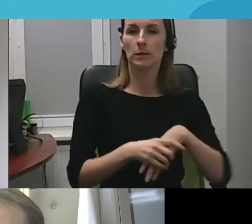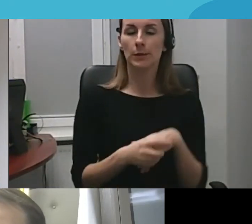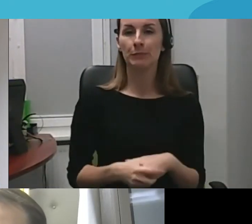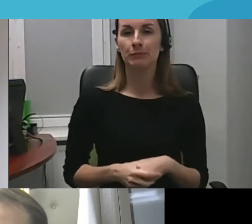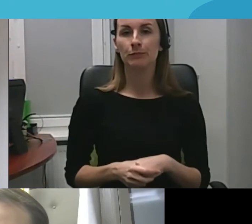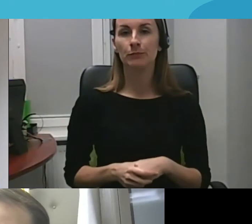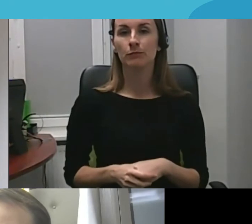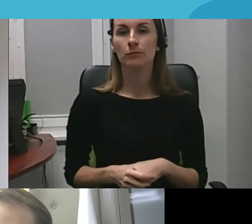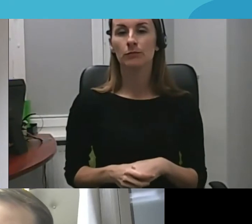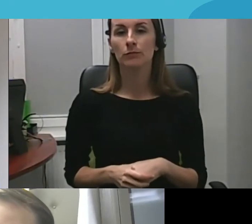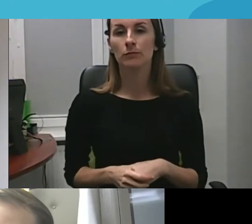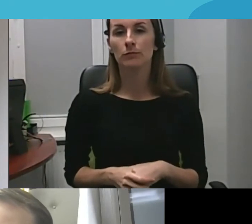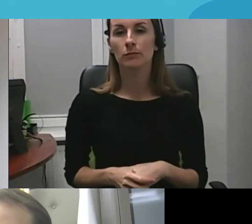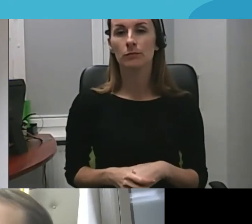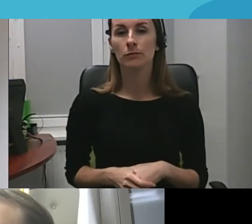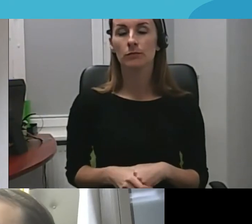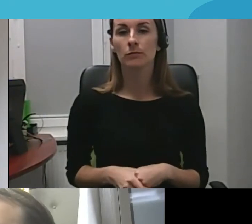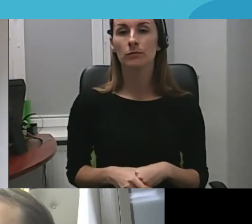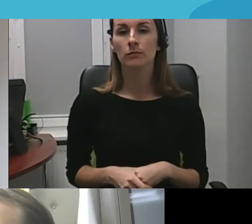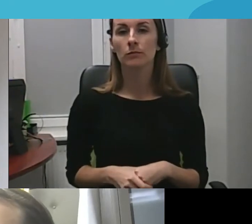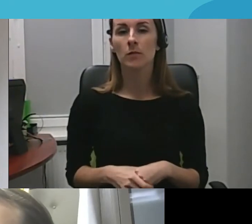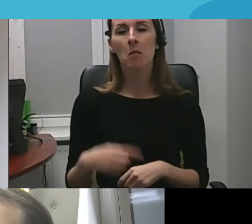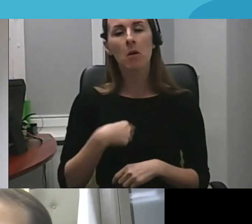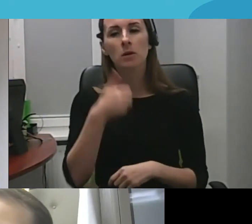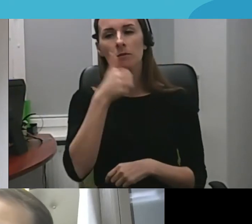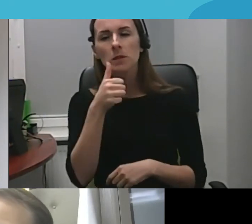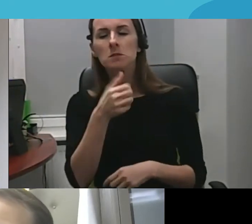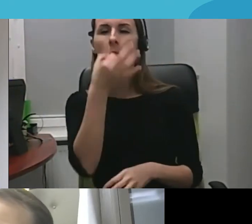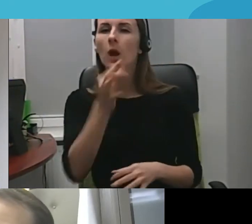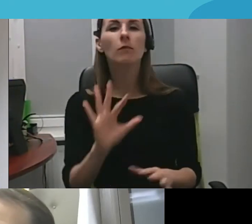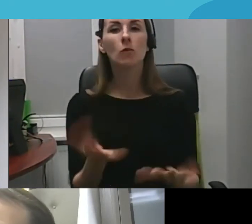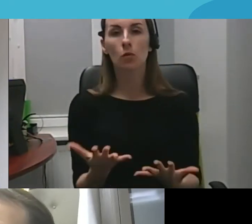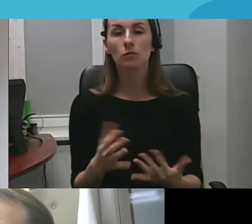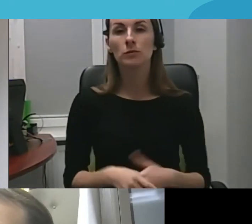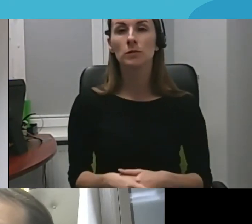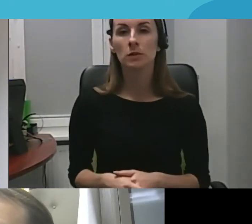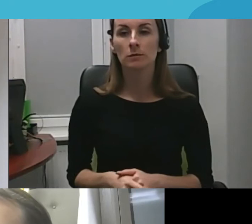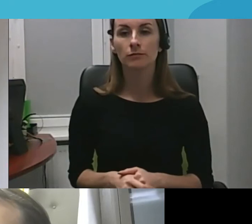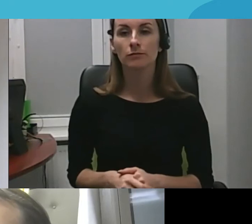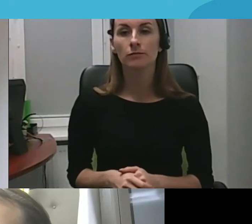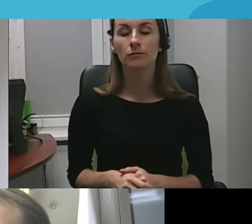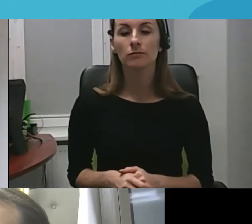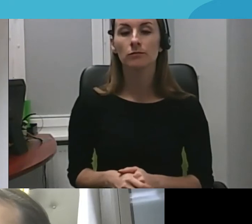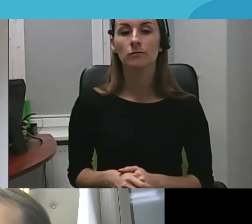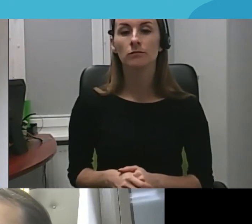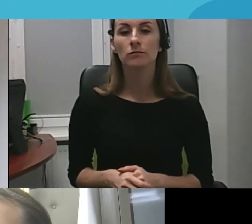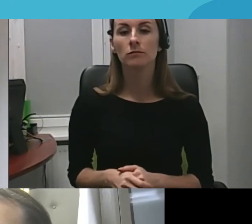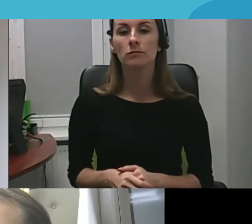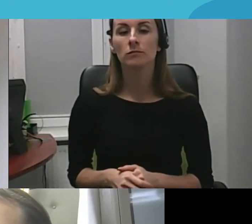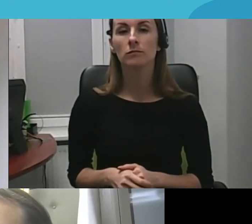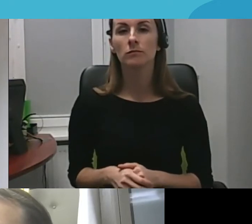always also use this expression that impartiality and independence is something inherent